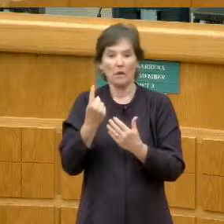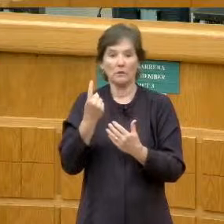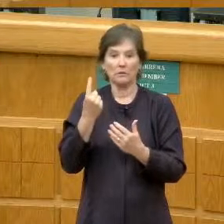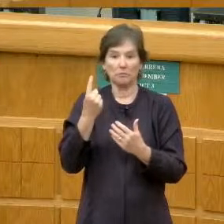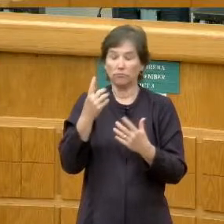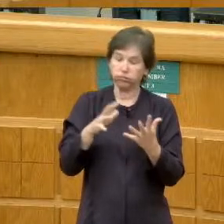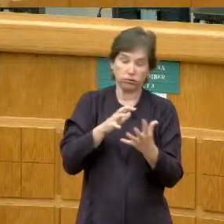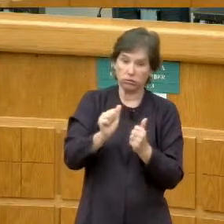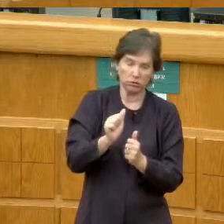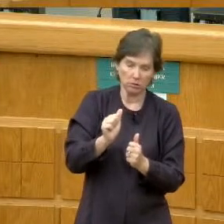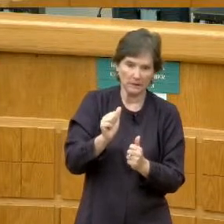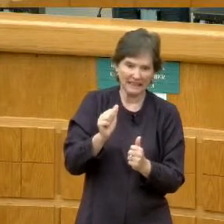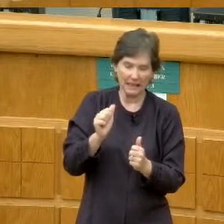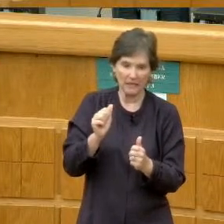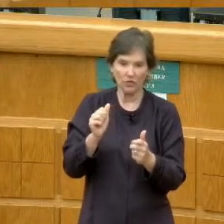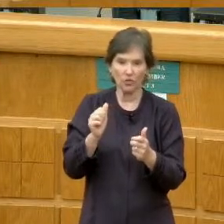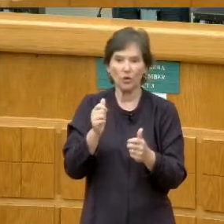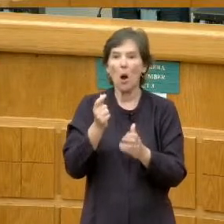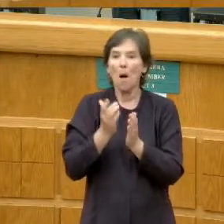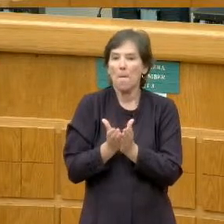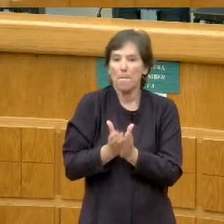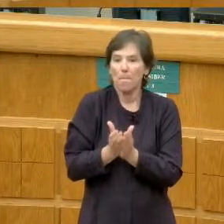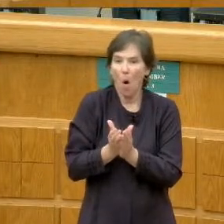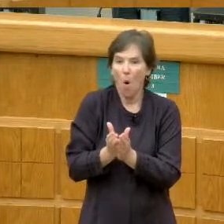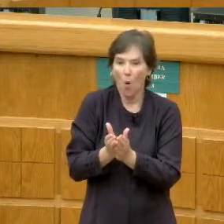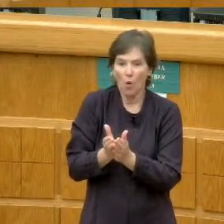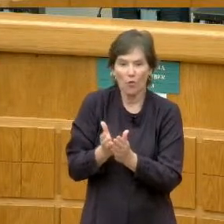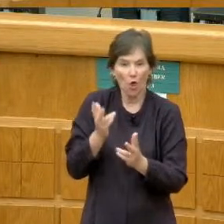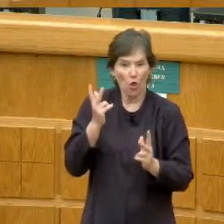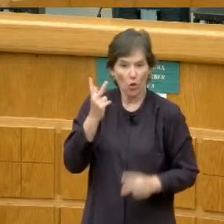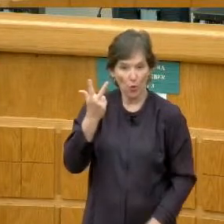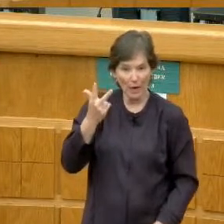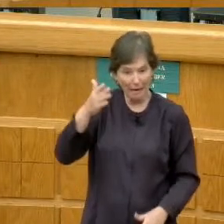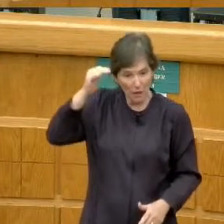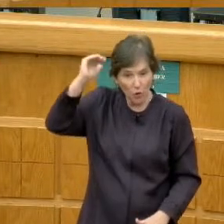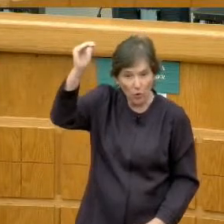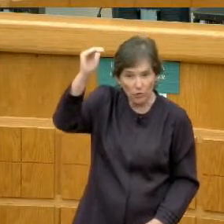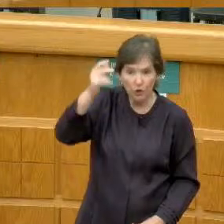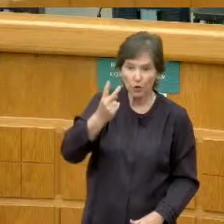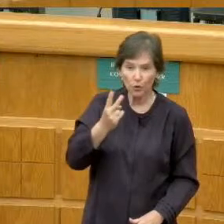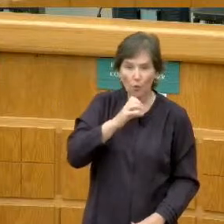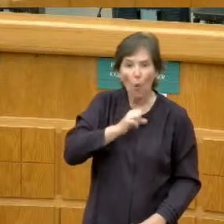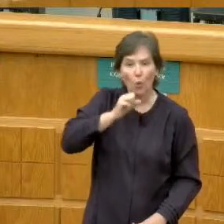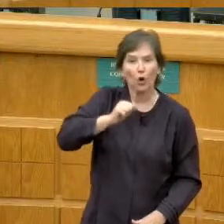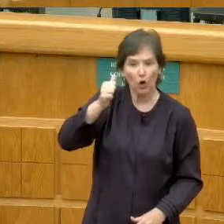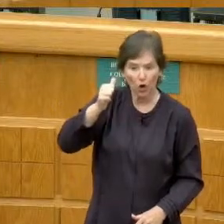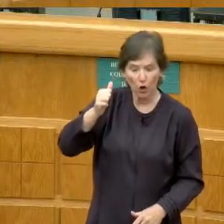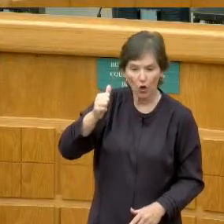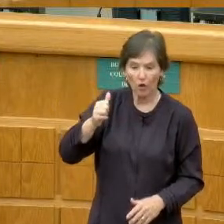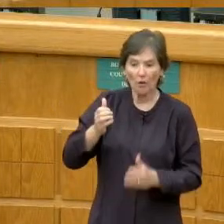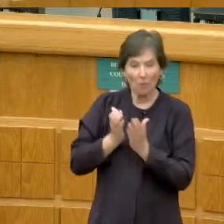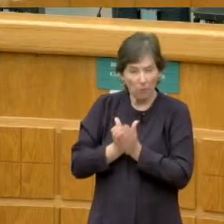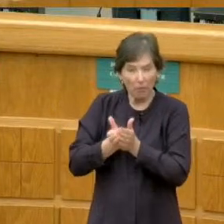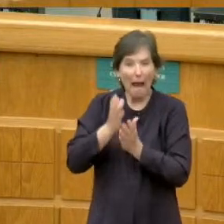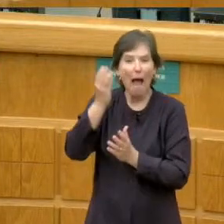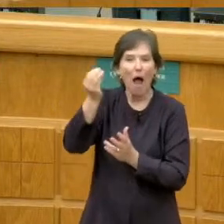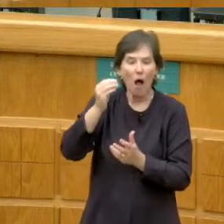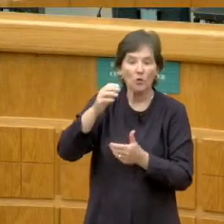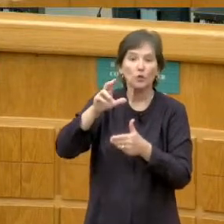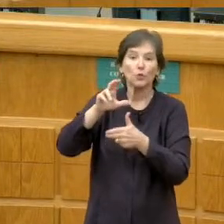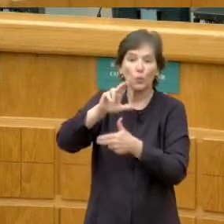have seen this in the news. 2 of them were in their 80s and one was in their 30s, and they were in terrible distress during the storm and they were